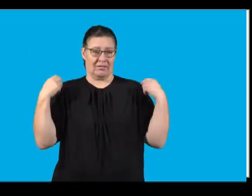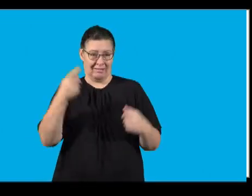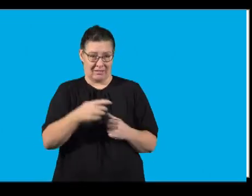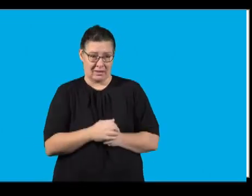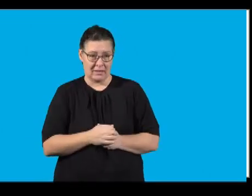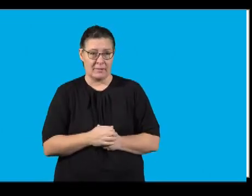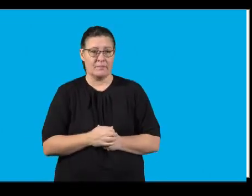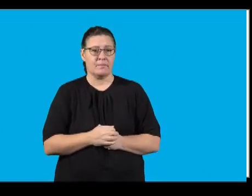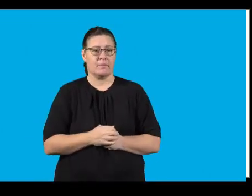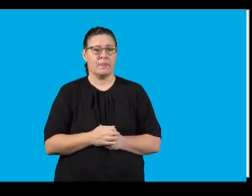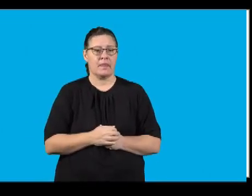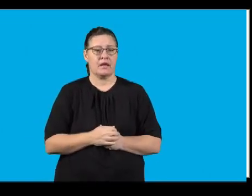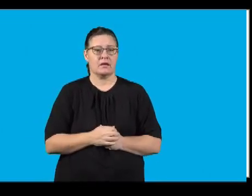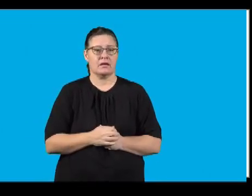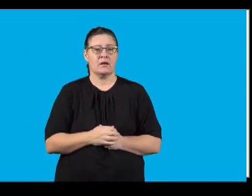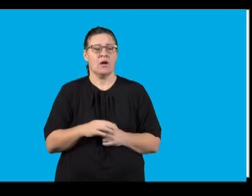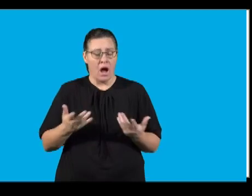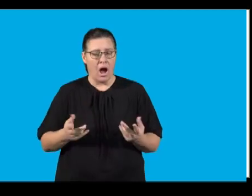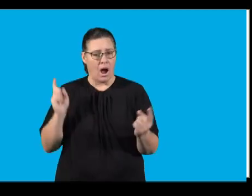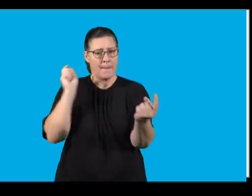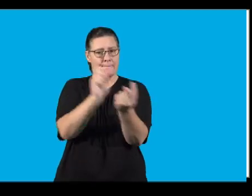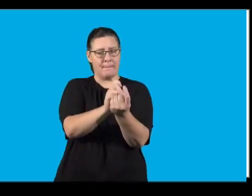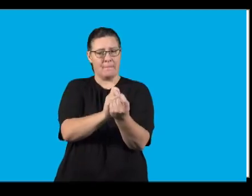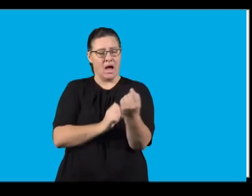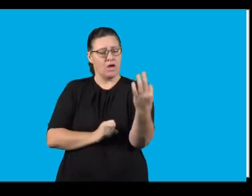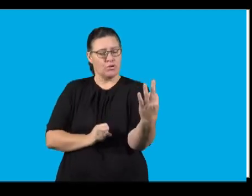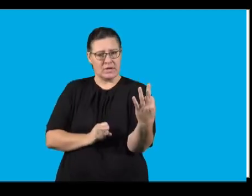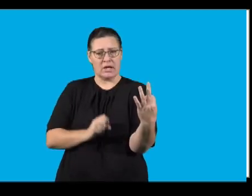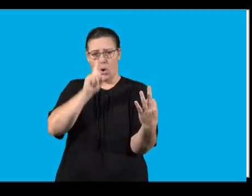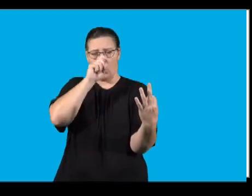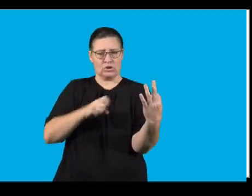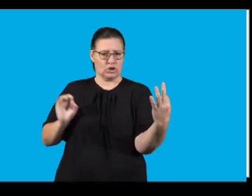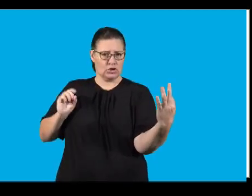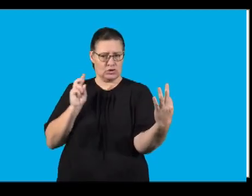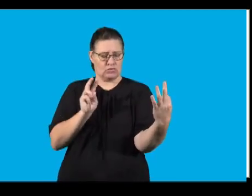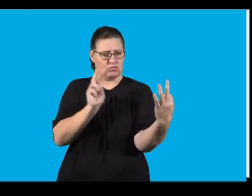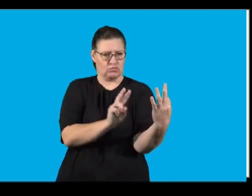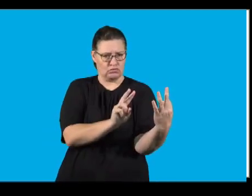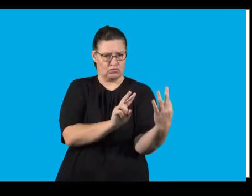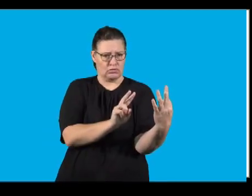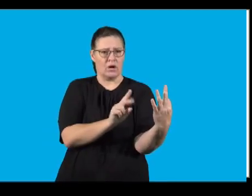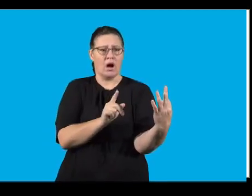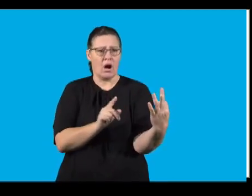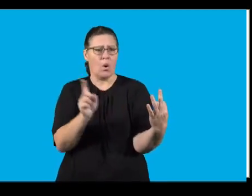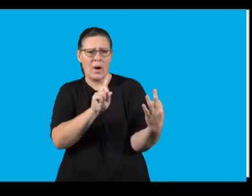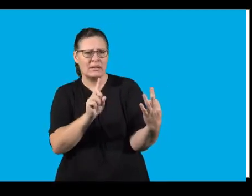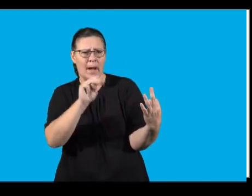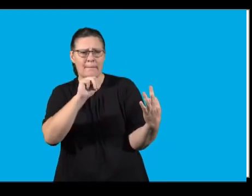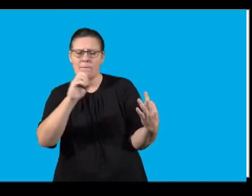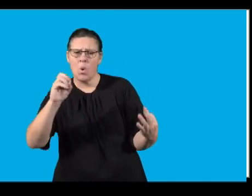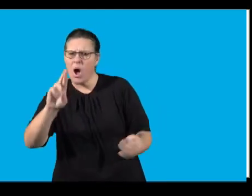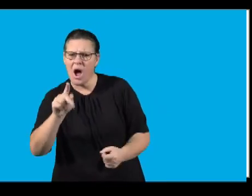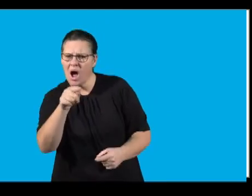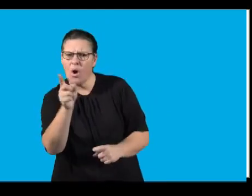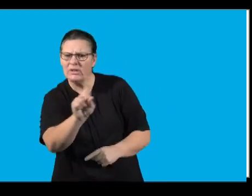3 witches on a desolate moor. And already can you see there? Not common to South Africa. So what is a moor? You're going to